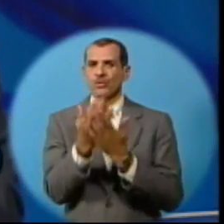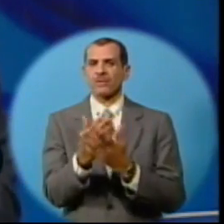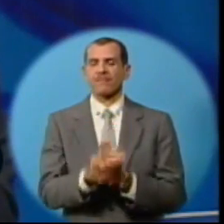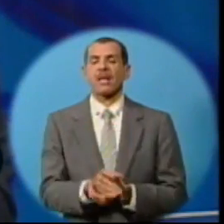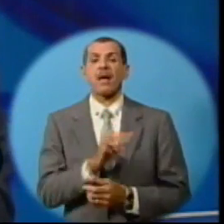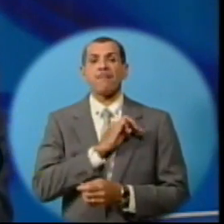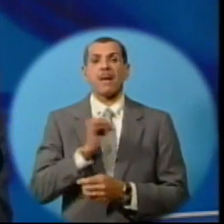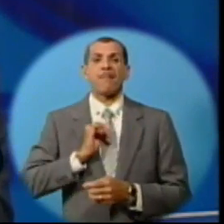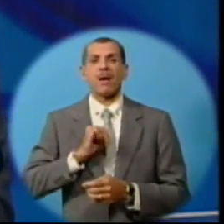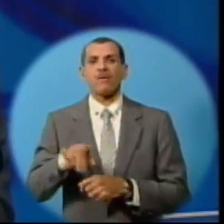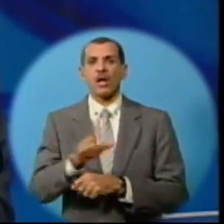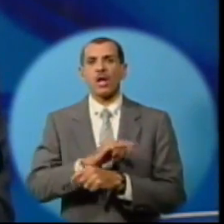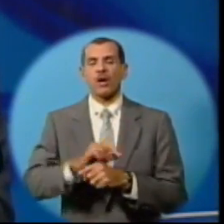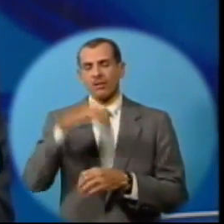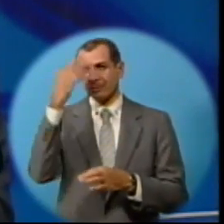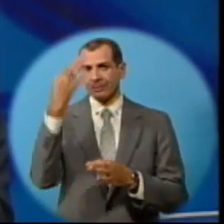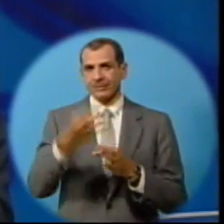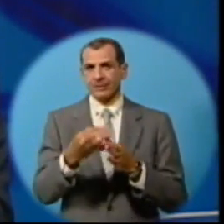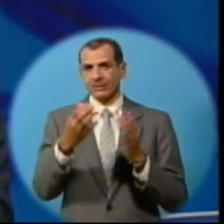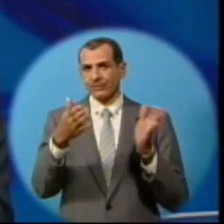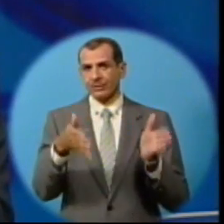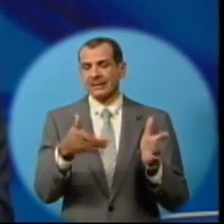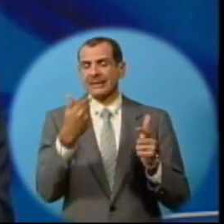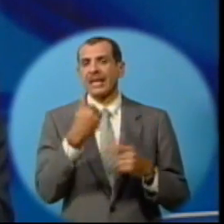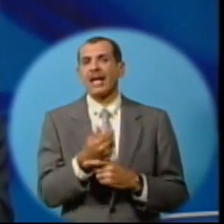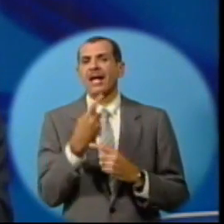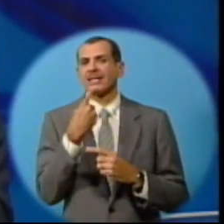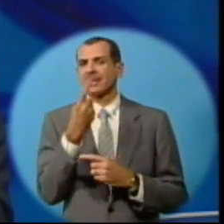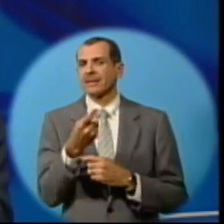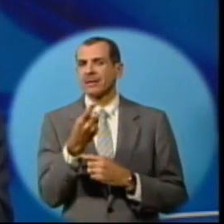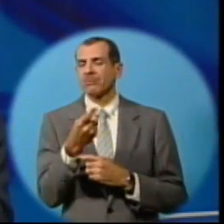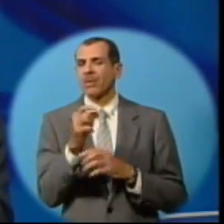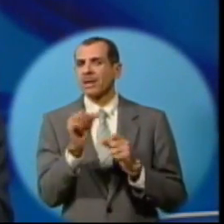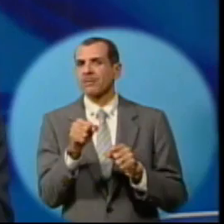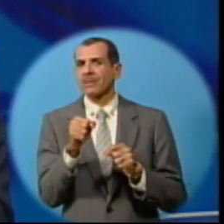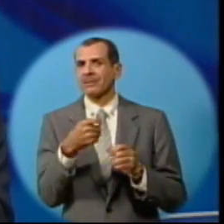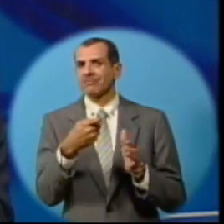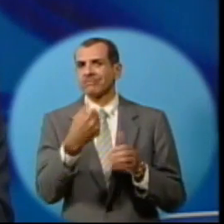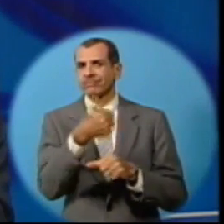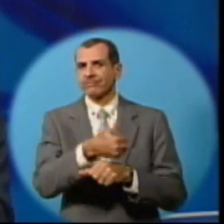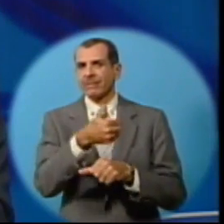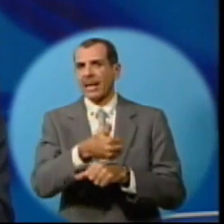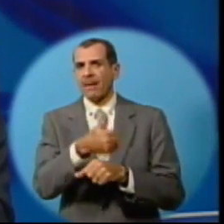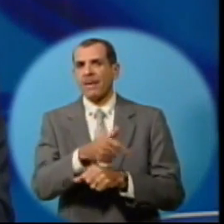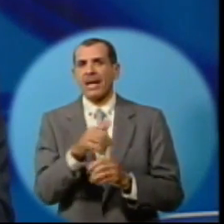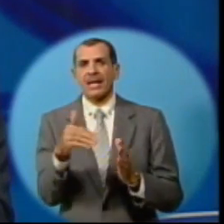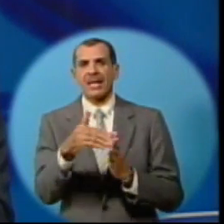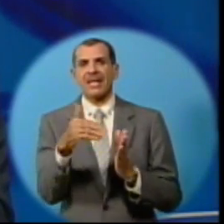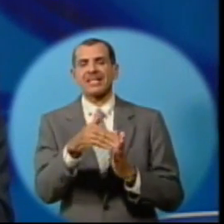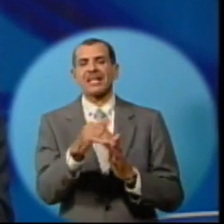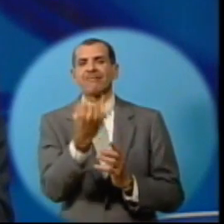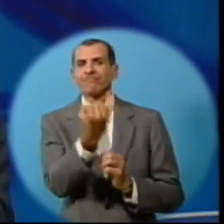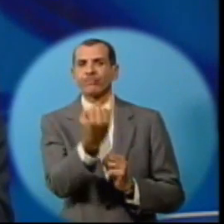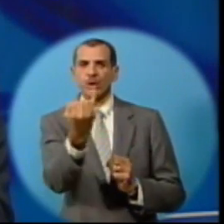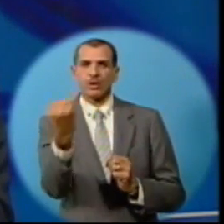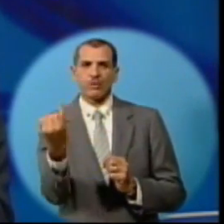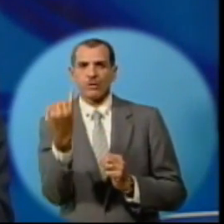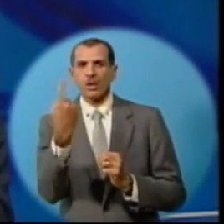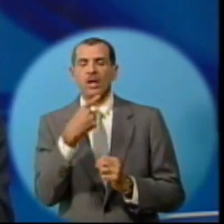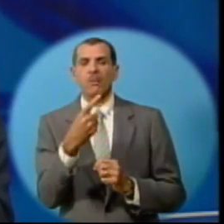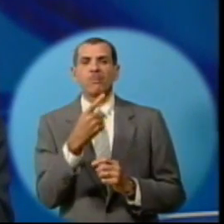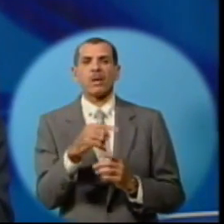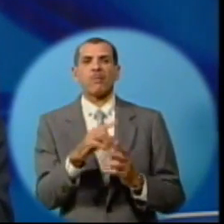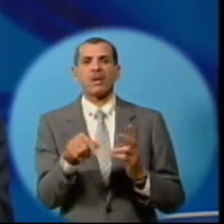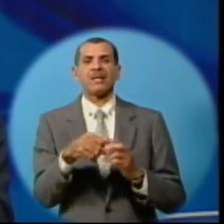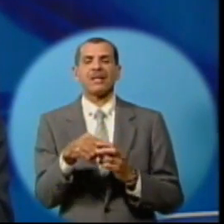A member of the local judiciary has hinted strongly about possible charges being brought against a number of individuals